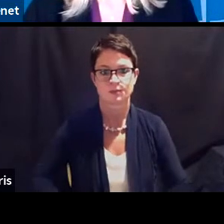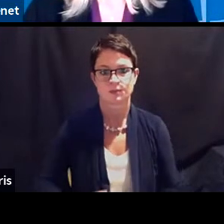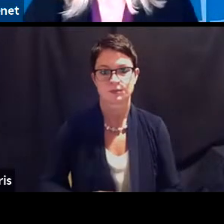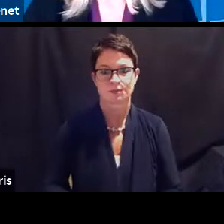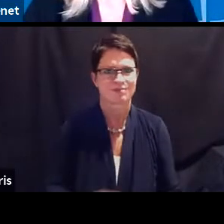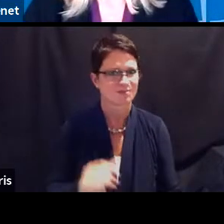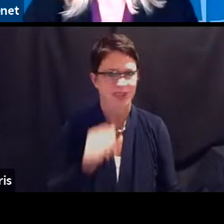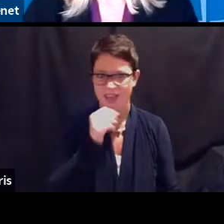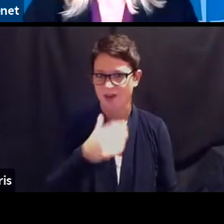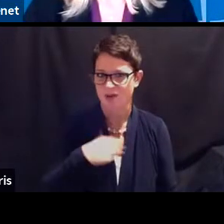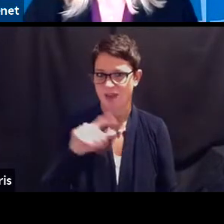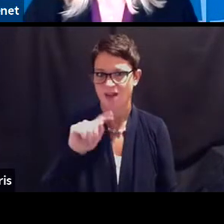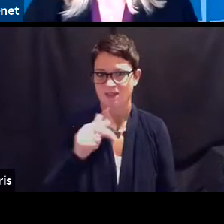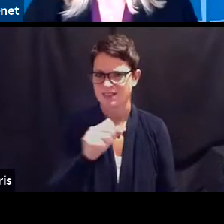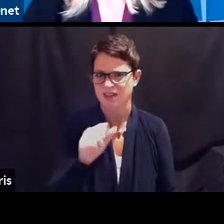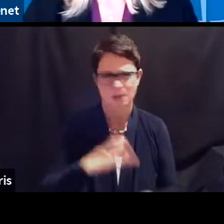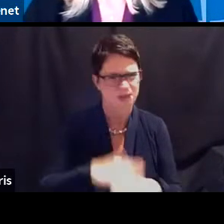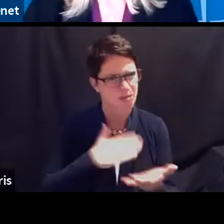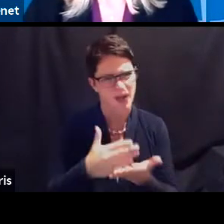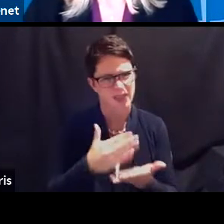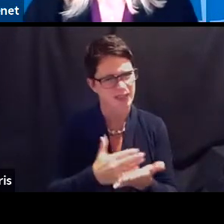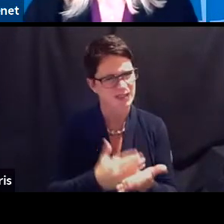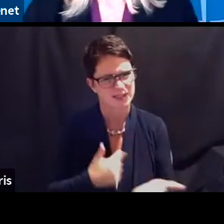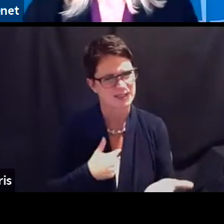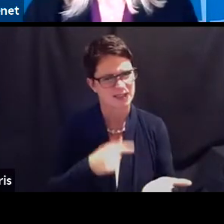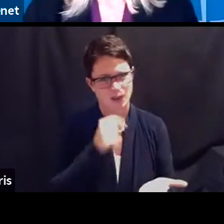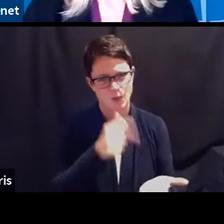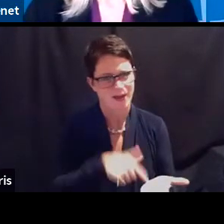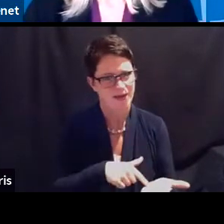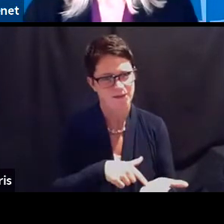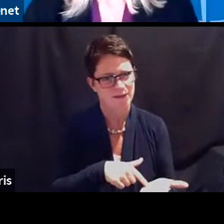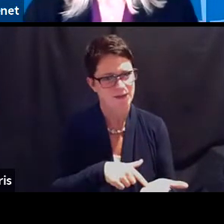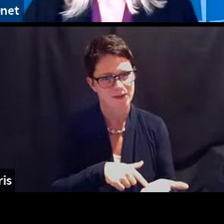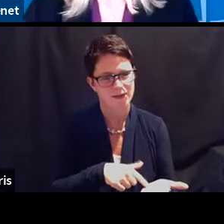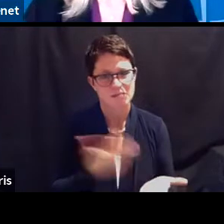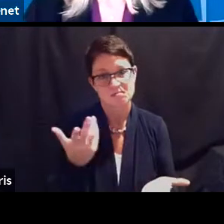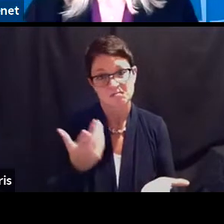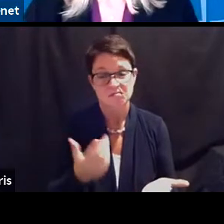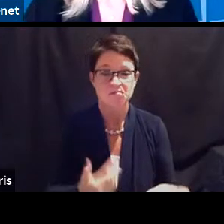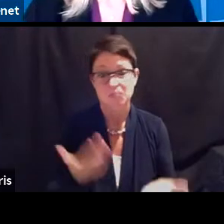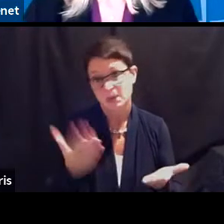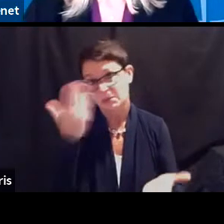I don't have a Thomas Milton on my list. Or maybe I do.